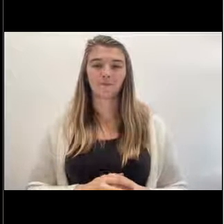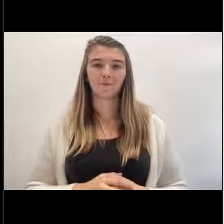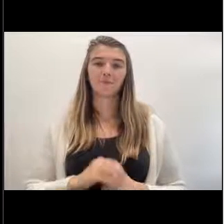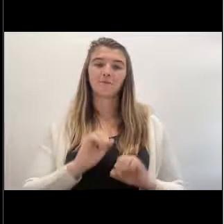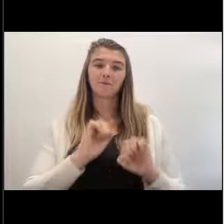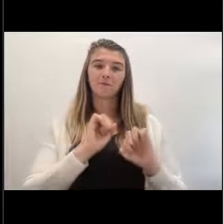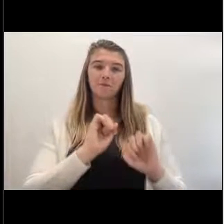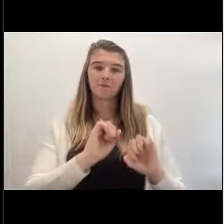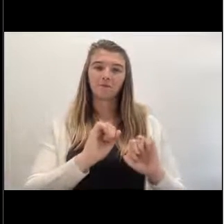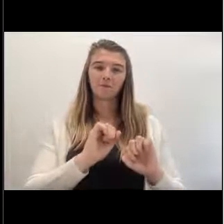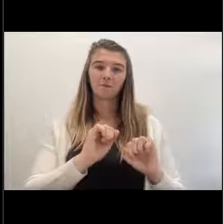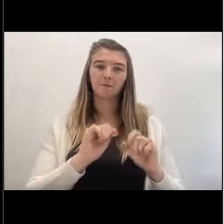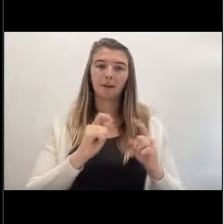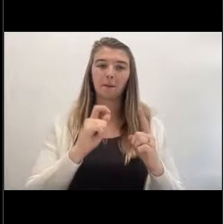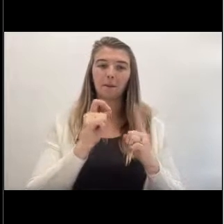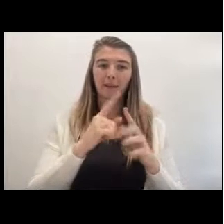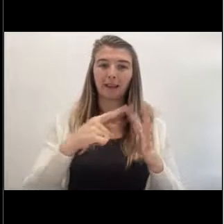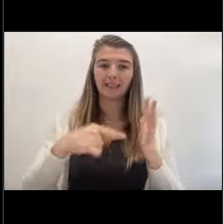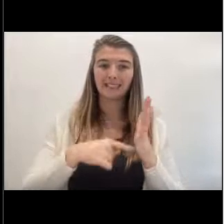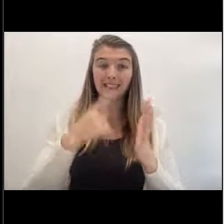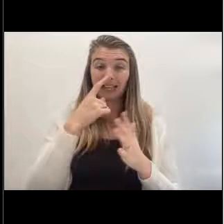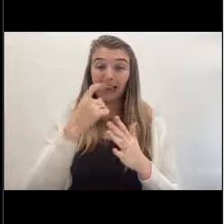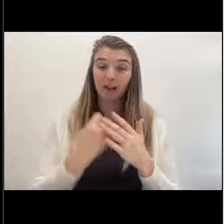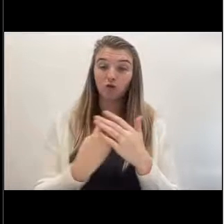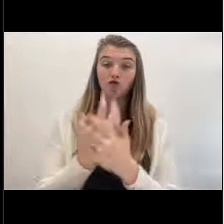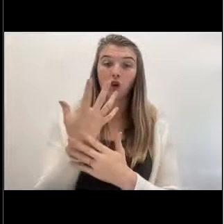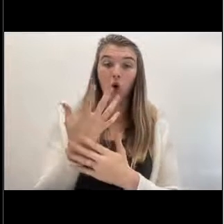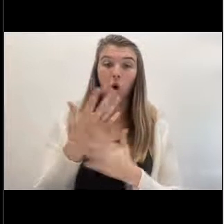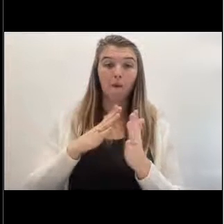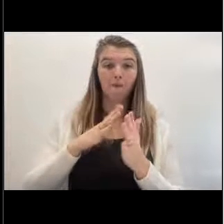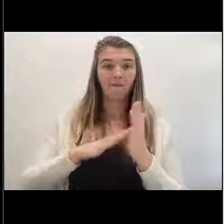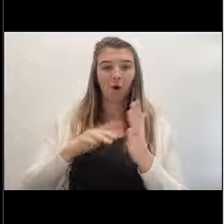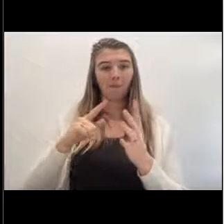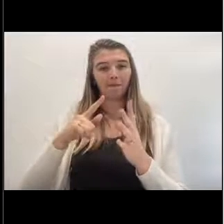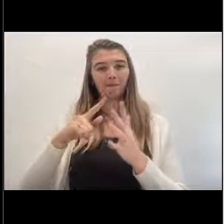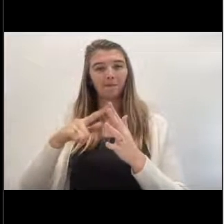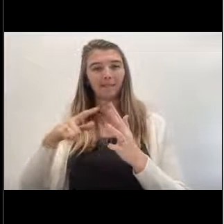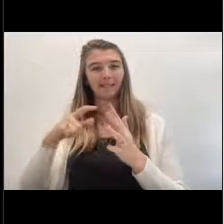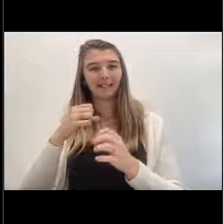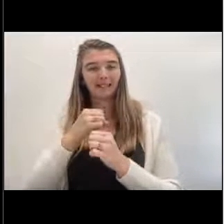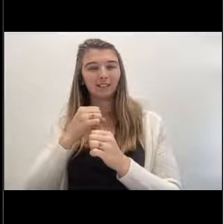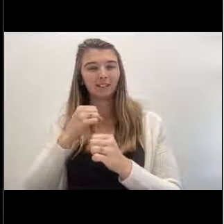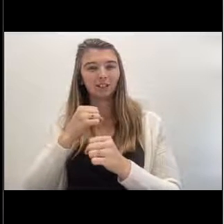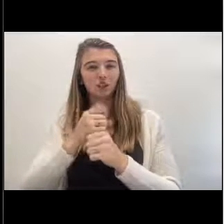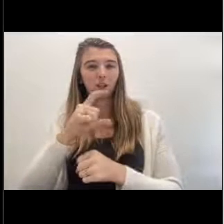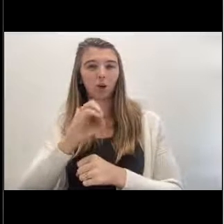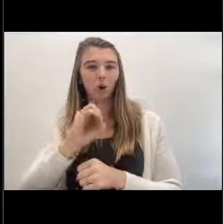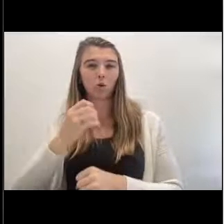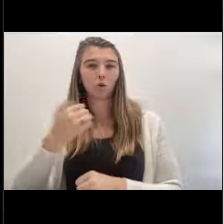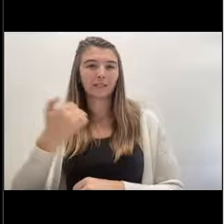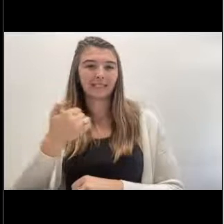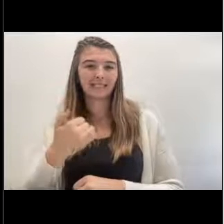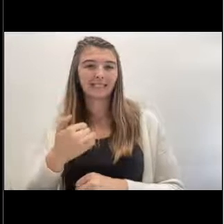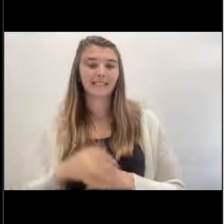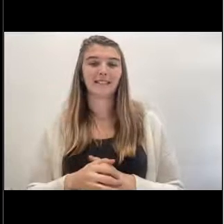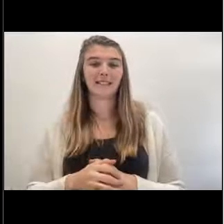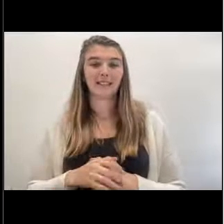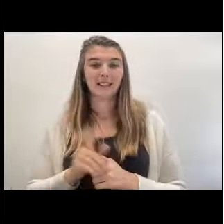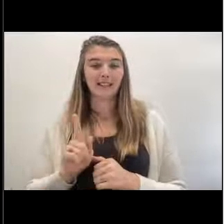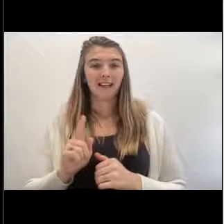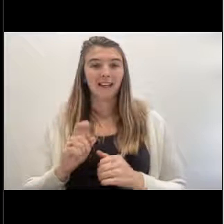not so great, we have then suscepted this bacterium to adaptive laboratory evolution, in which we